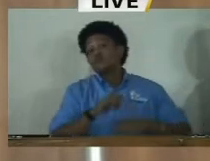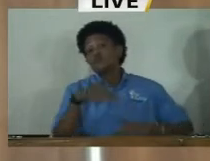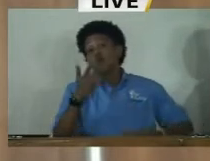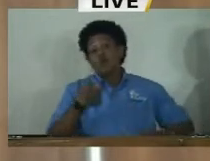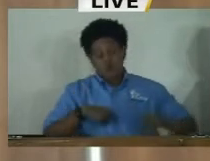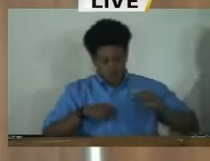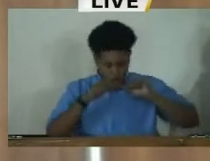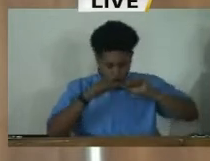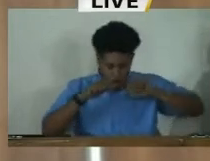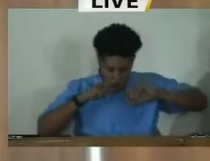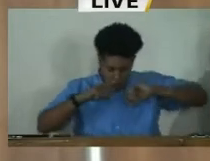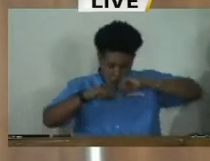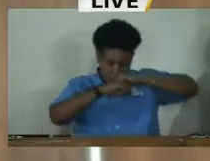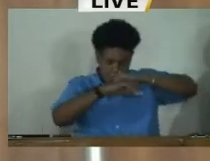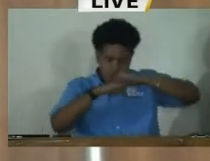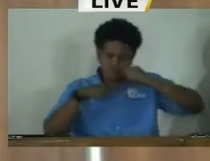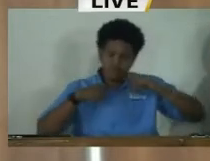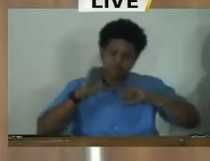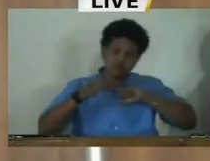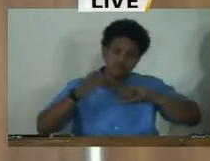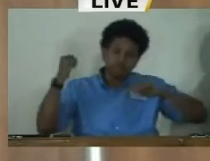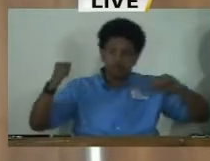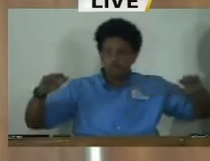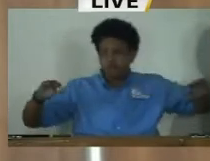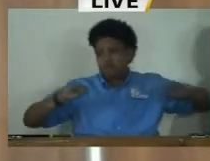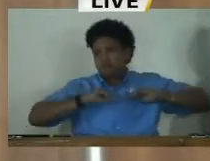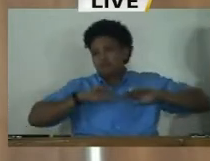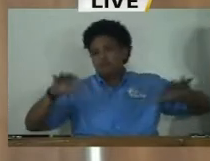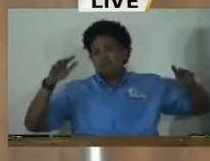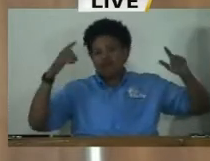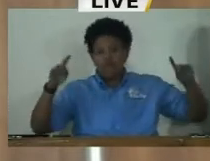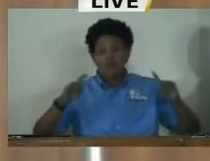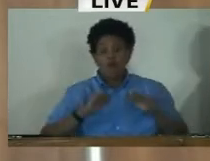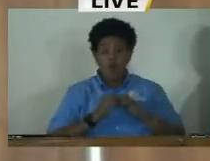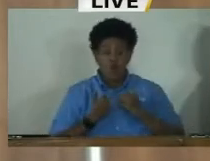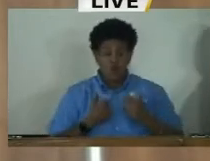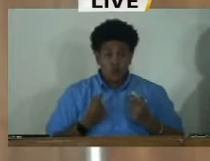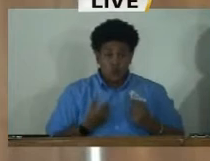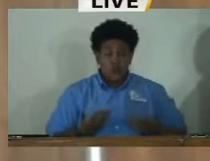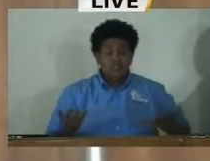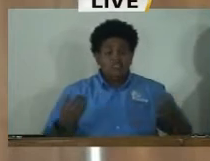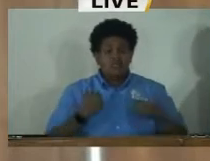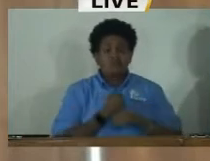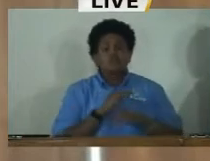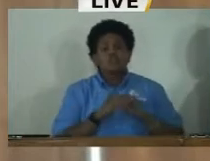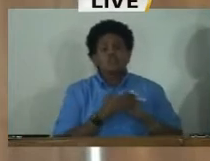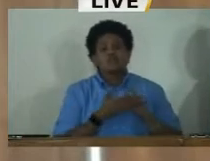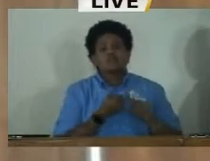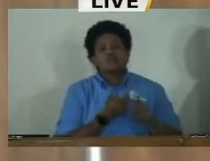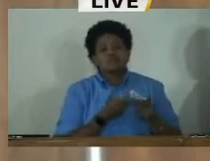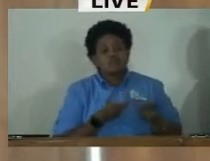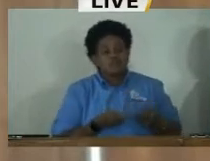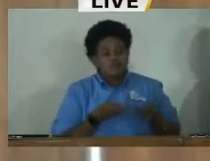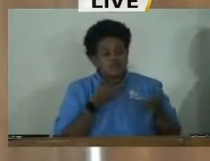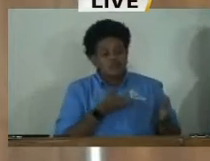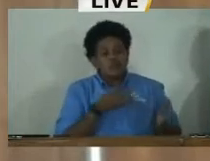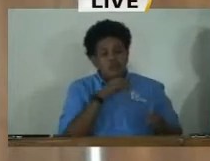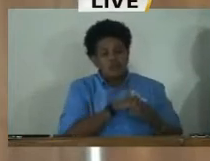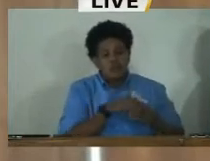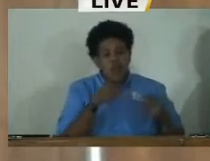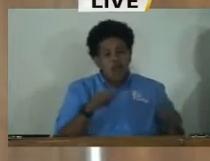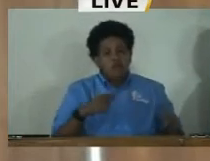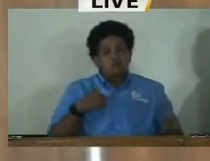we continue to boast that we're a cultural superstate. And the rhythm of how we do things, Madam Speaker, makes Jamaica a platform. So let